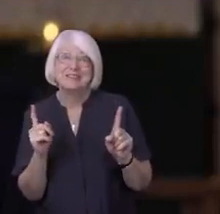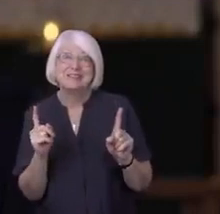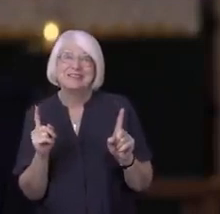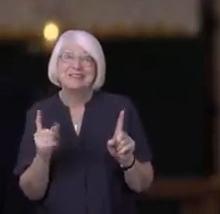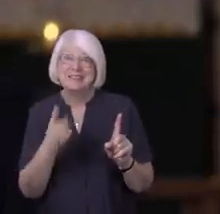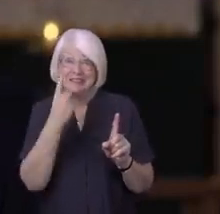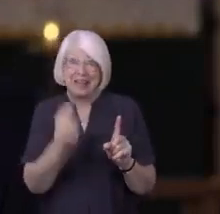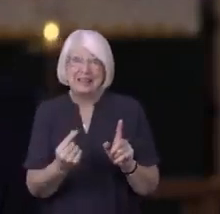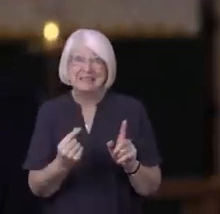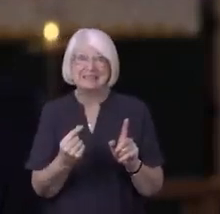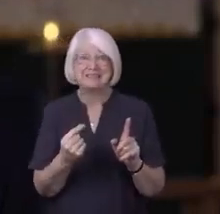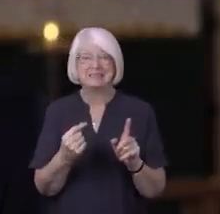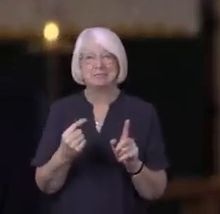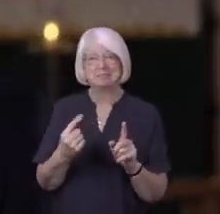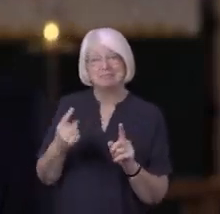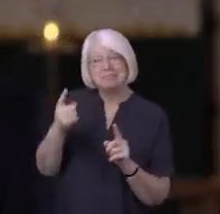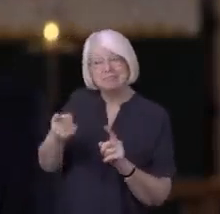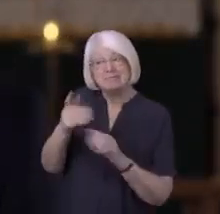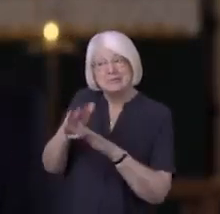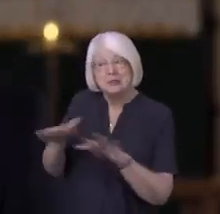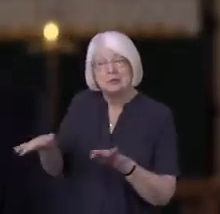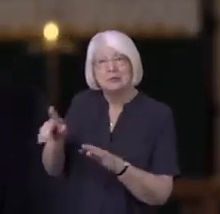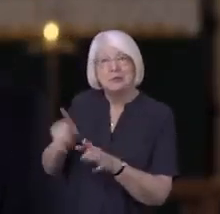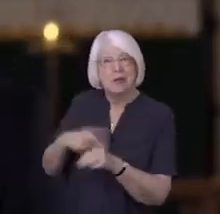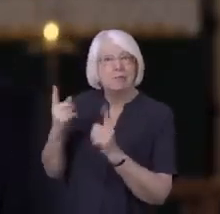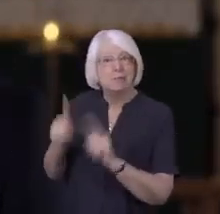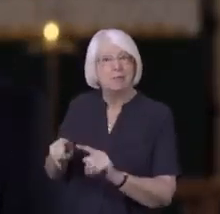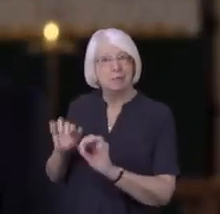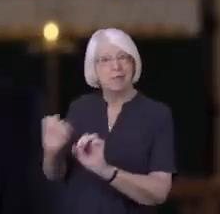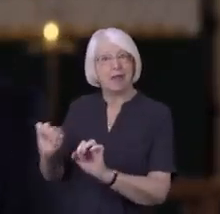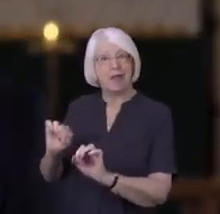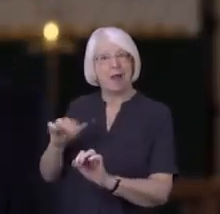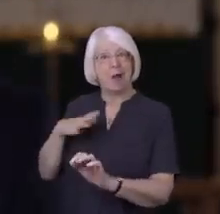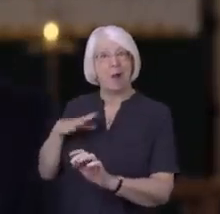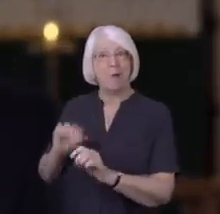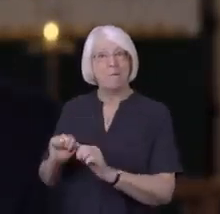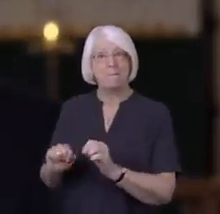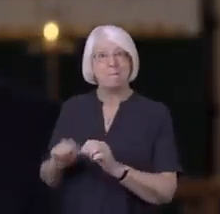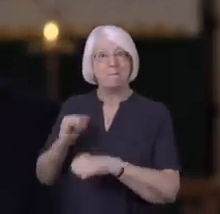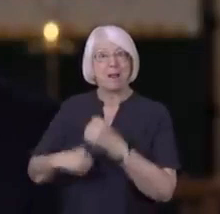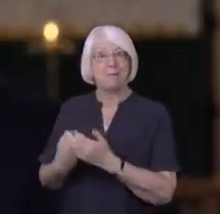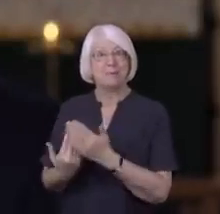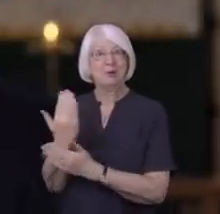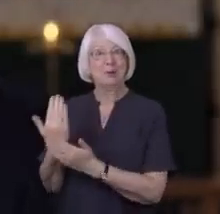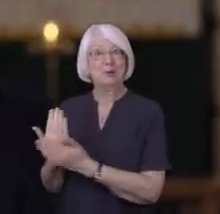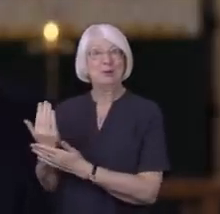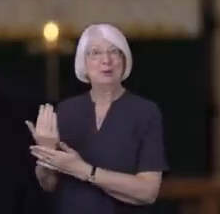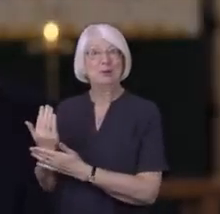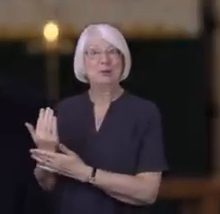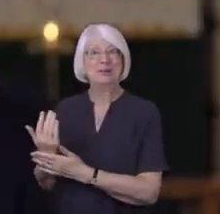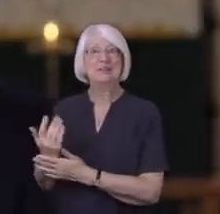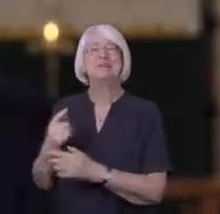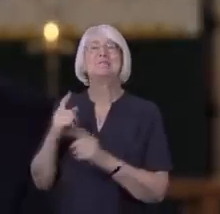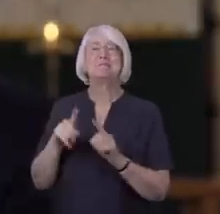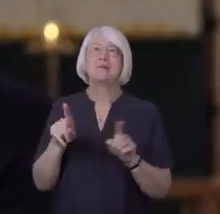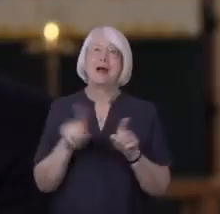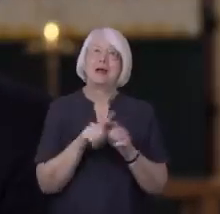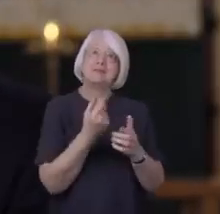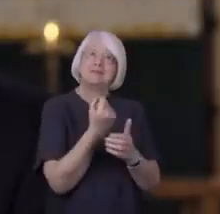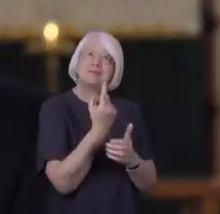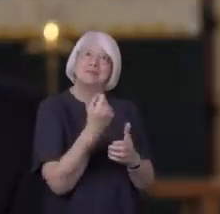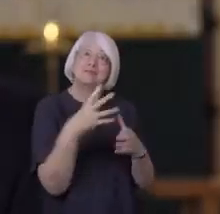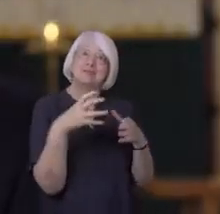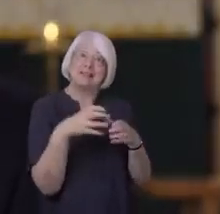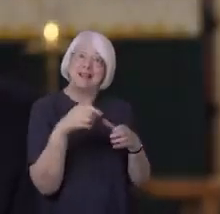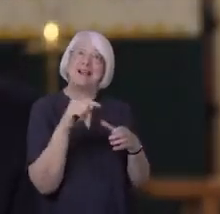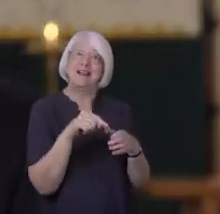rekindle hope in the hearts of children and young people in this country. Because, as the Christingle reminds us, light